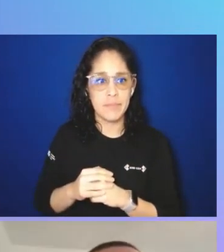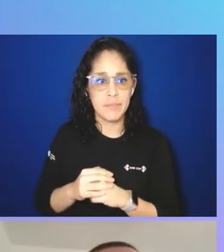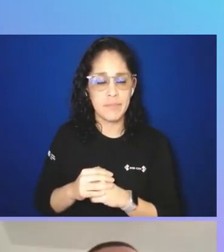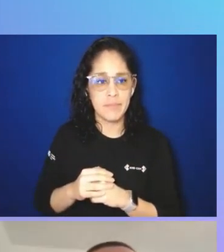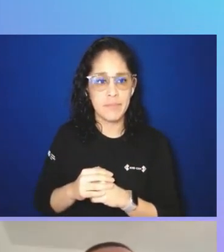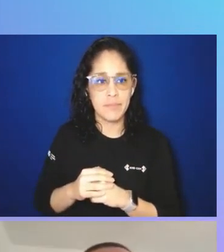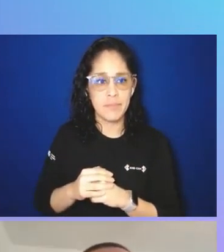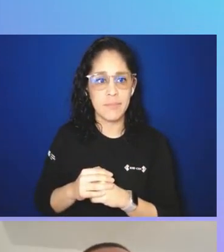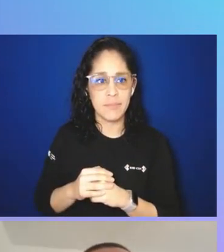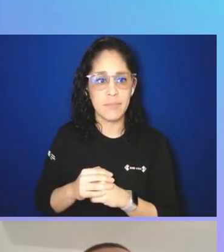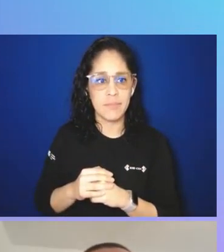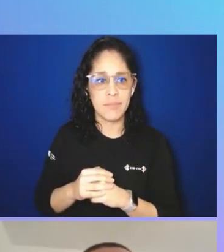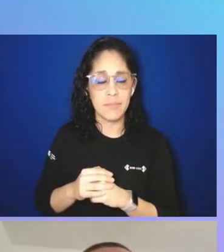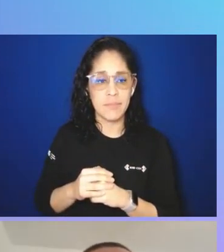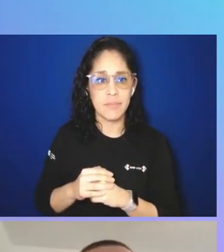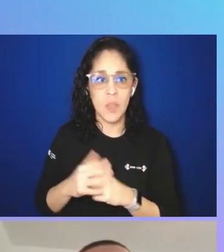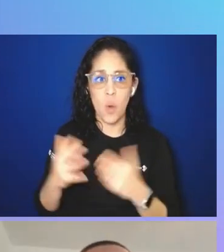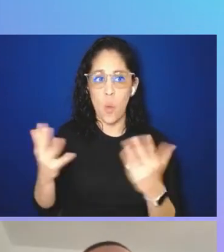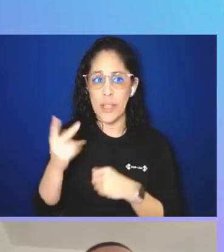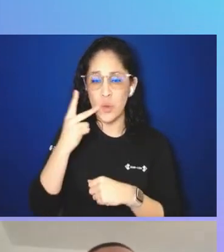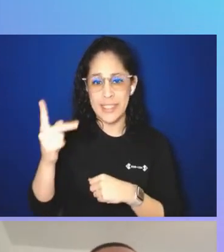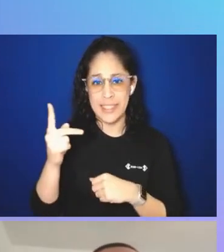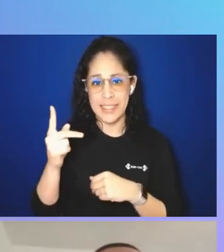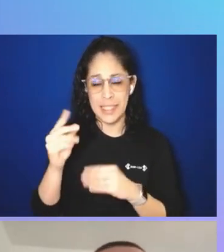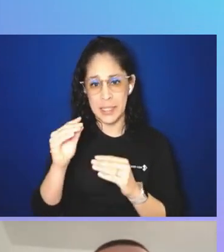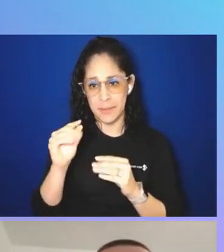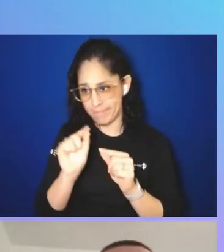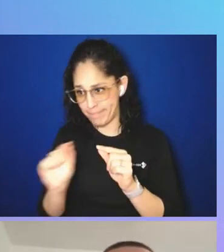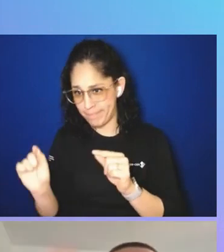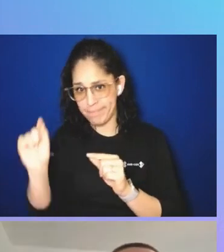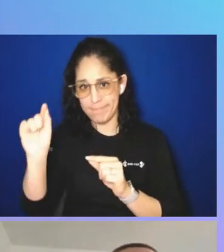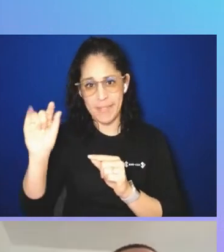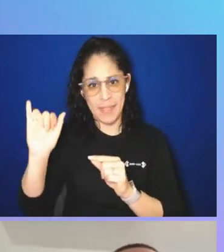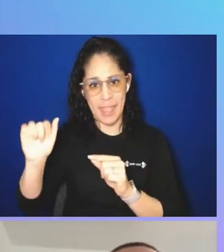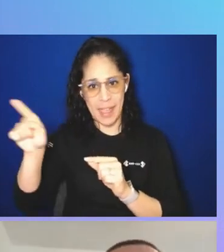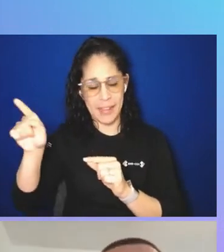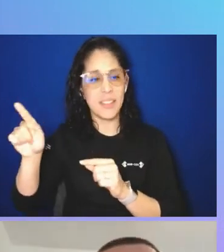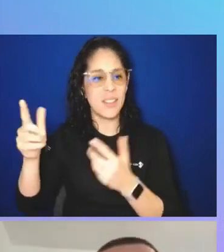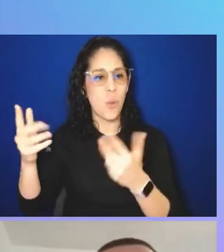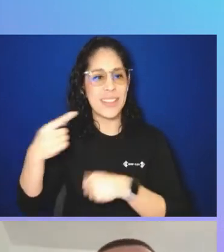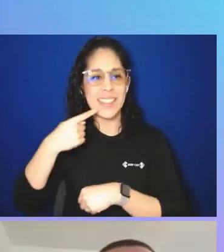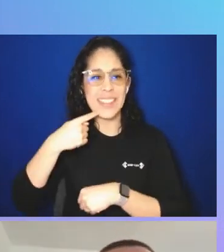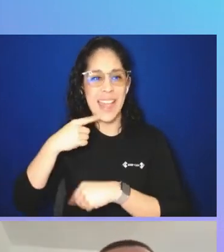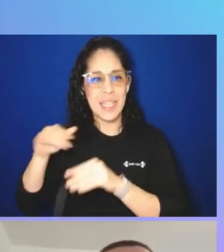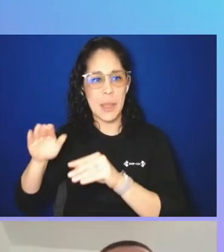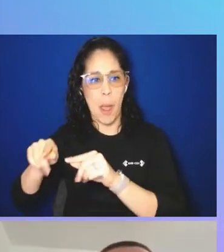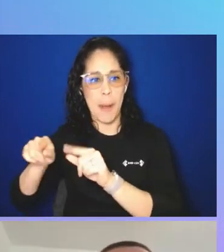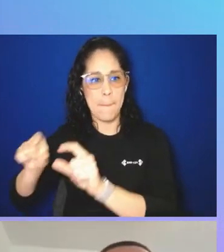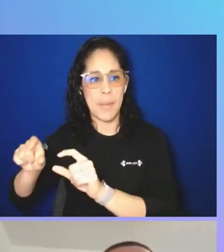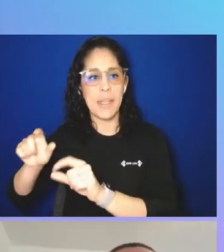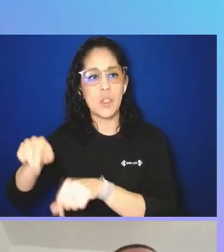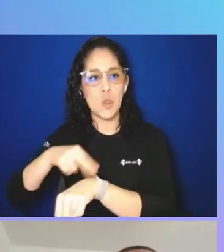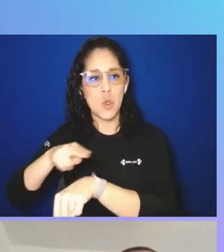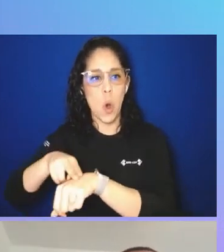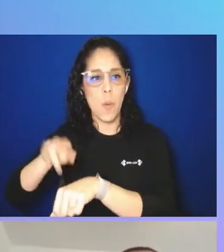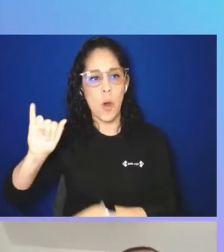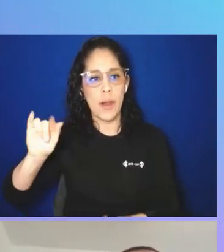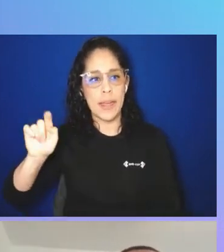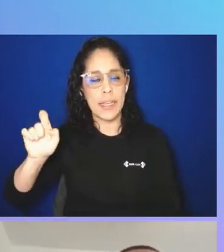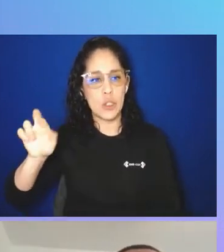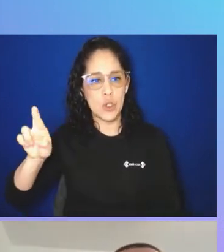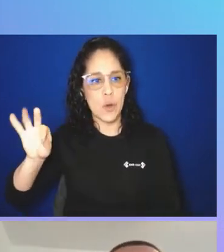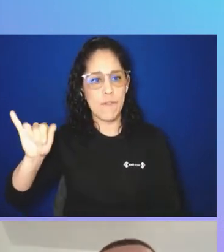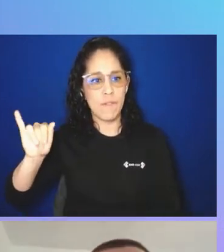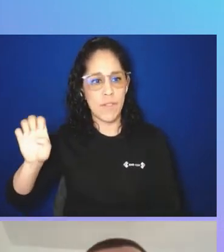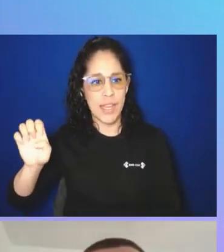moving towards that term is normal interface. And then on the right-hand side, the arrow is pointing to